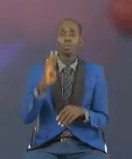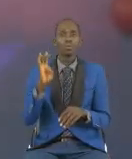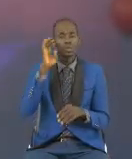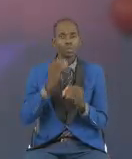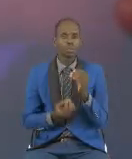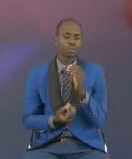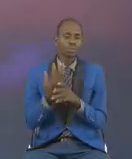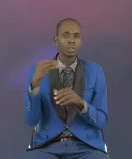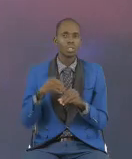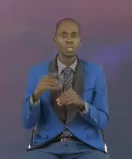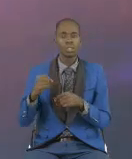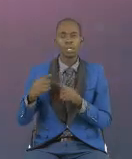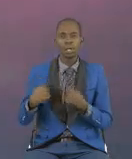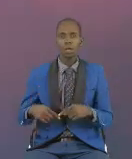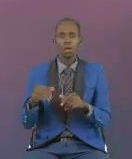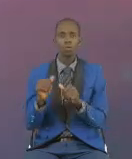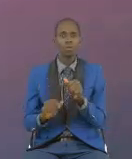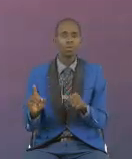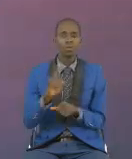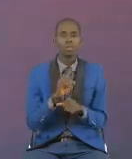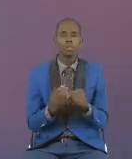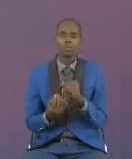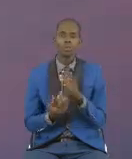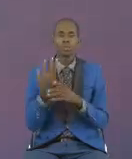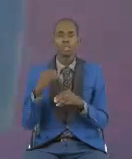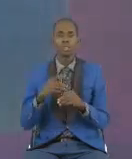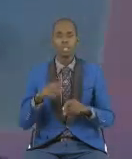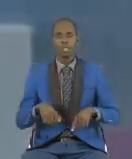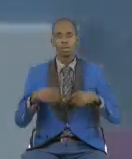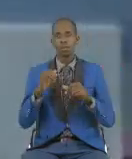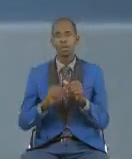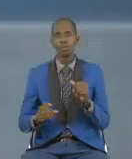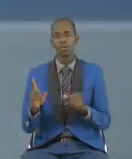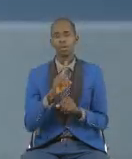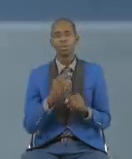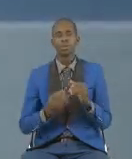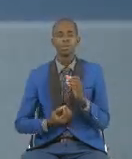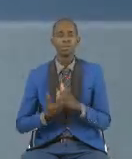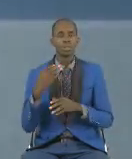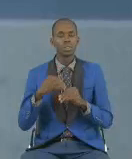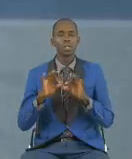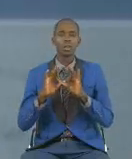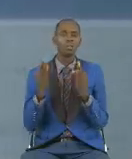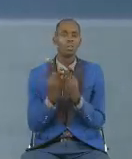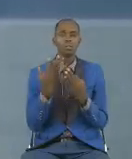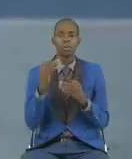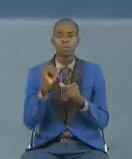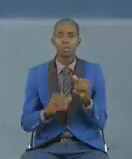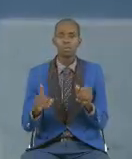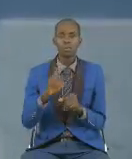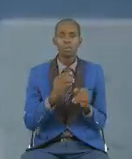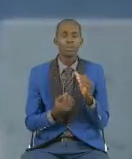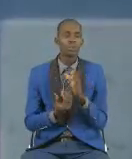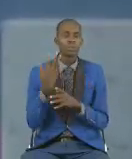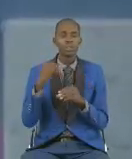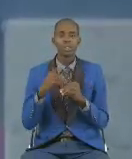everyone. It grew in the life of everyone. It grew in the family of everyone. It grew in the community,